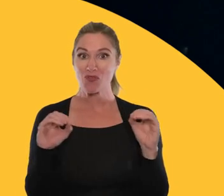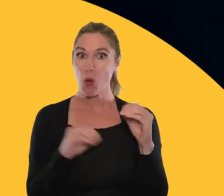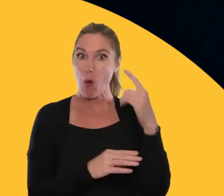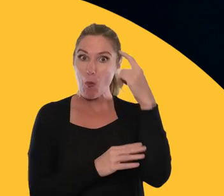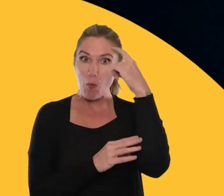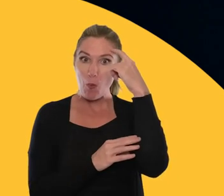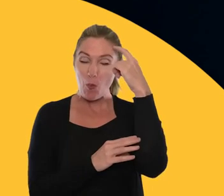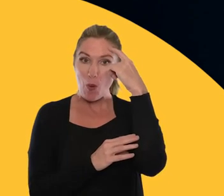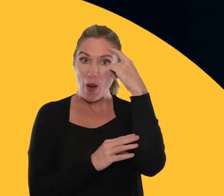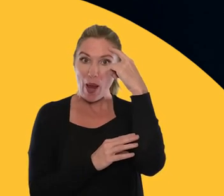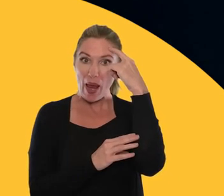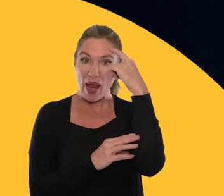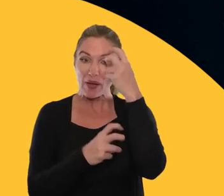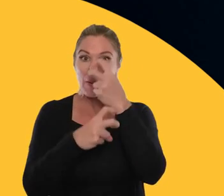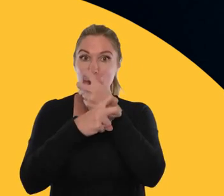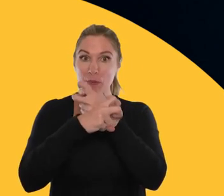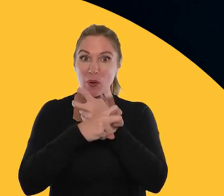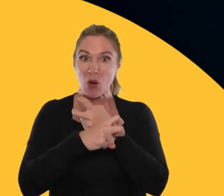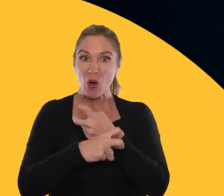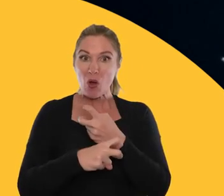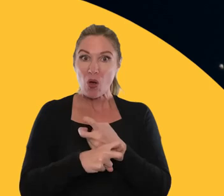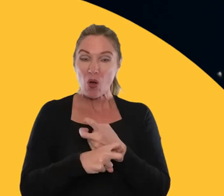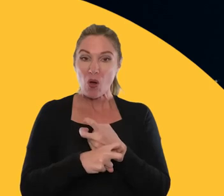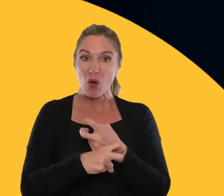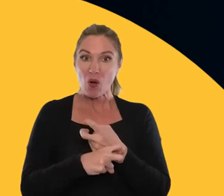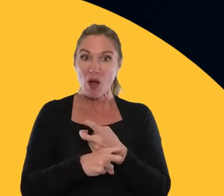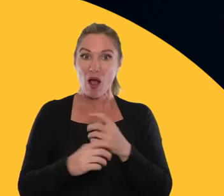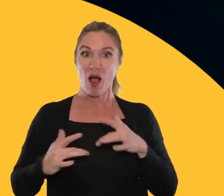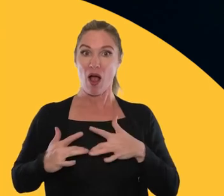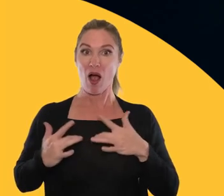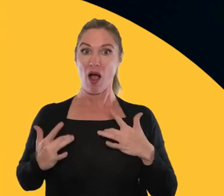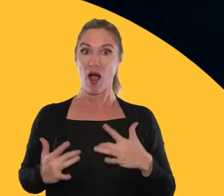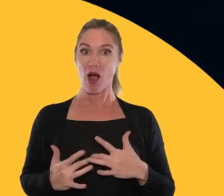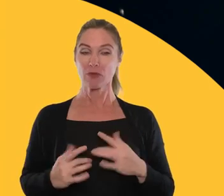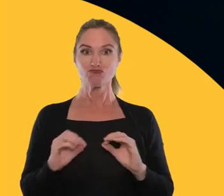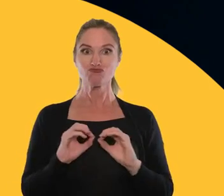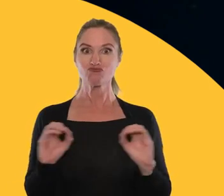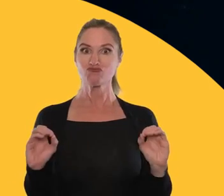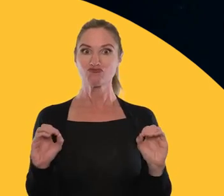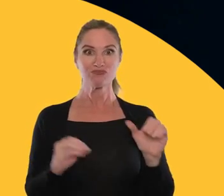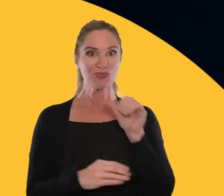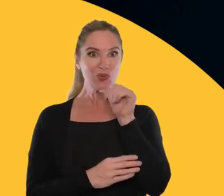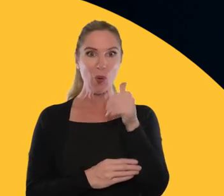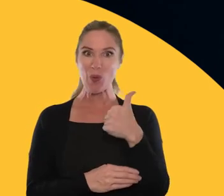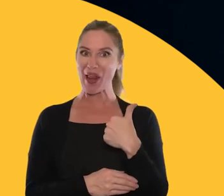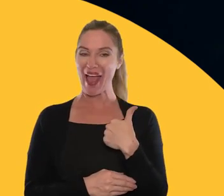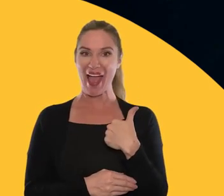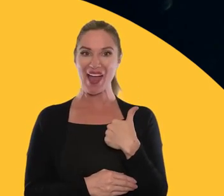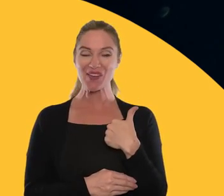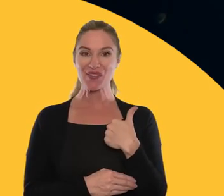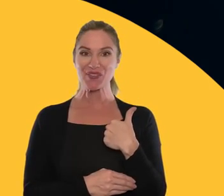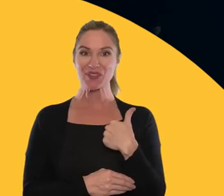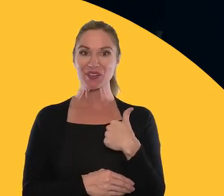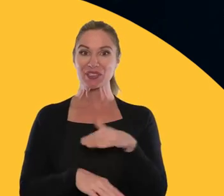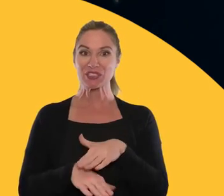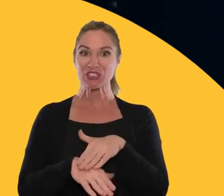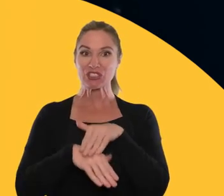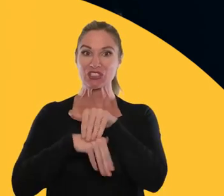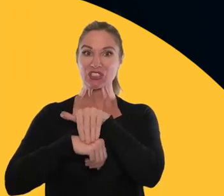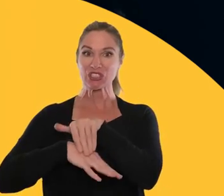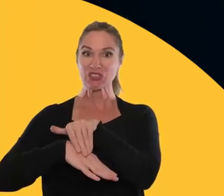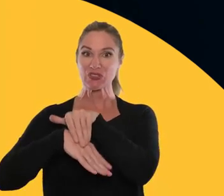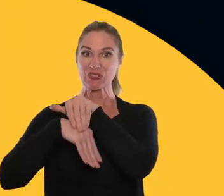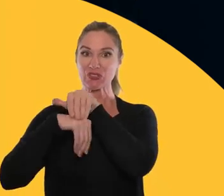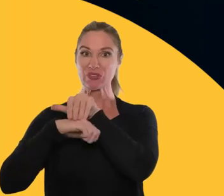have any brain, bones, and they don't have a heart.